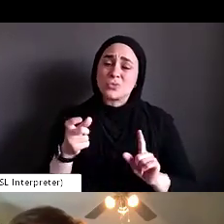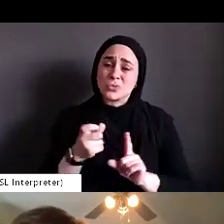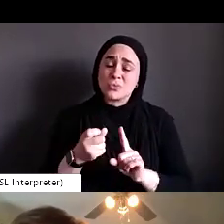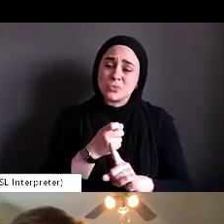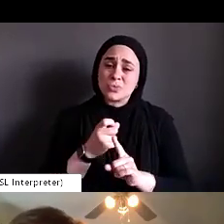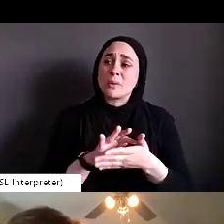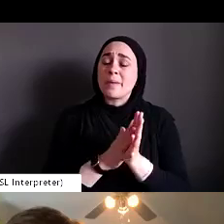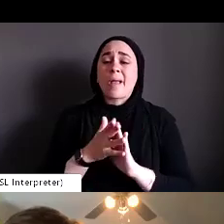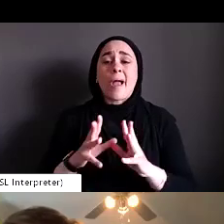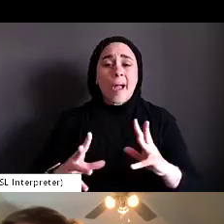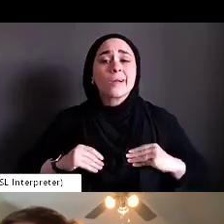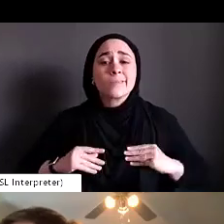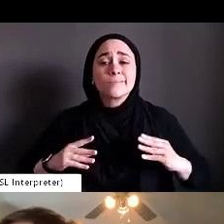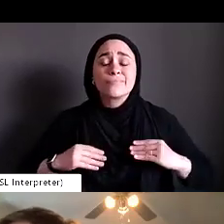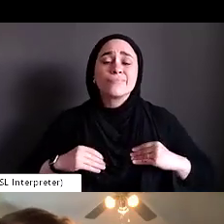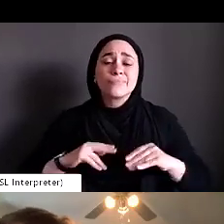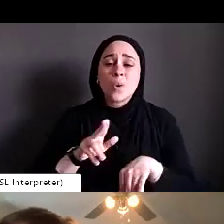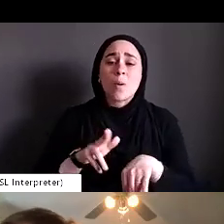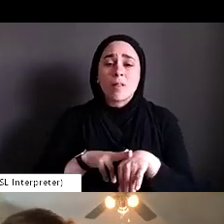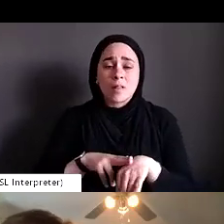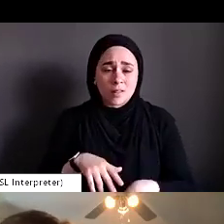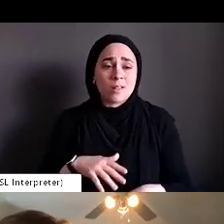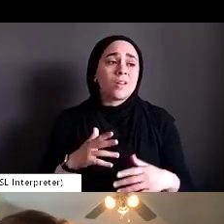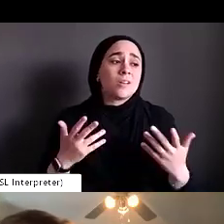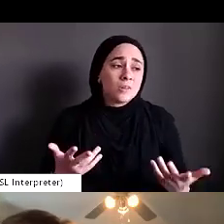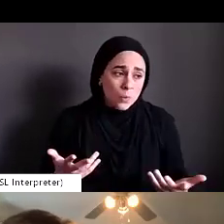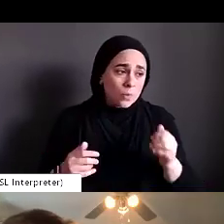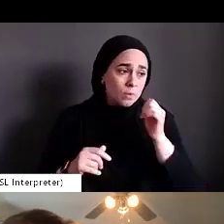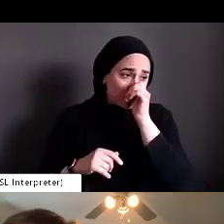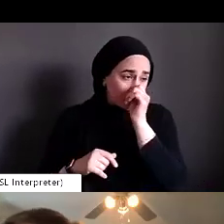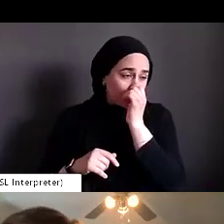against older adults. As a result,